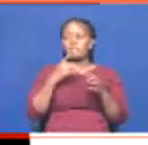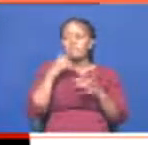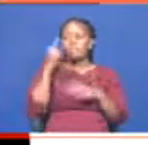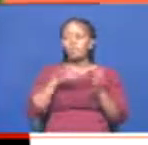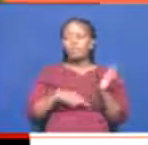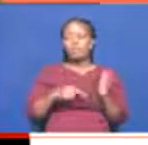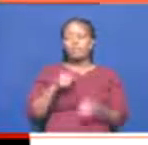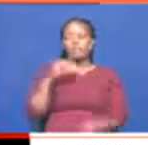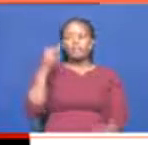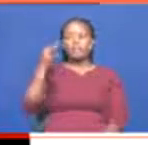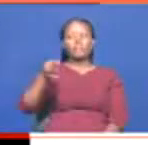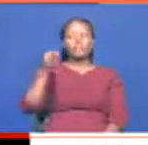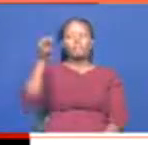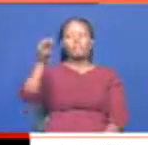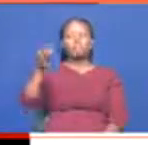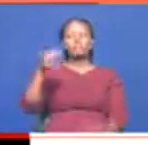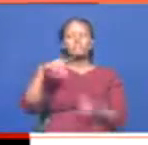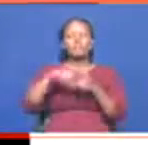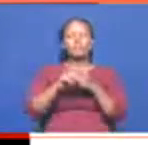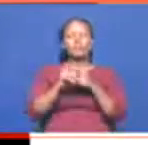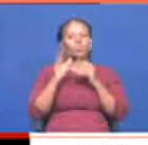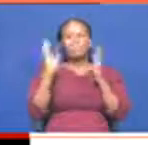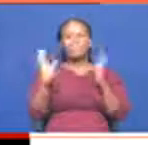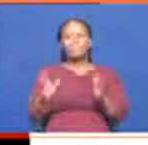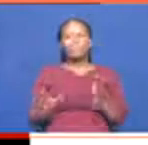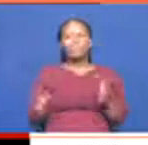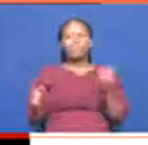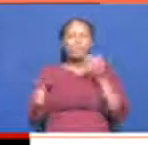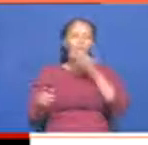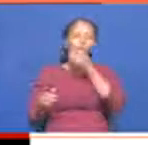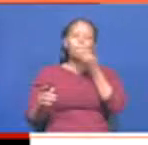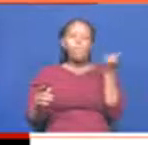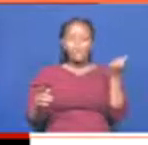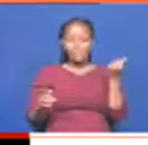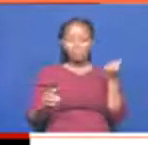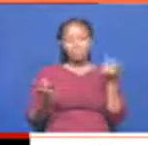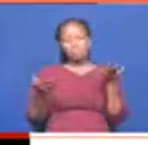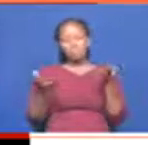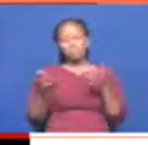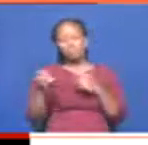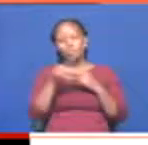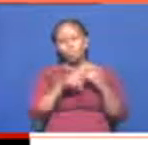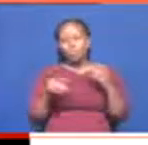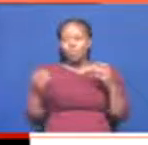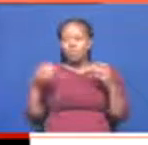engineering will only get better. Since we have put in place